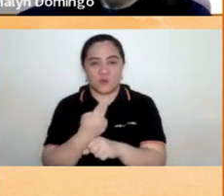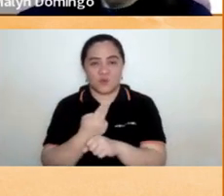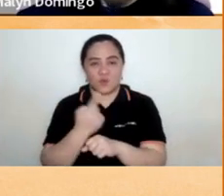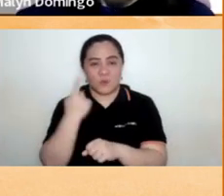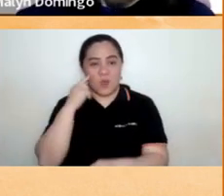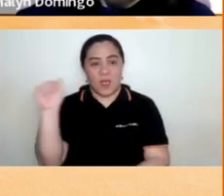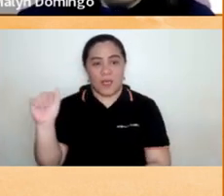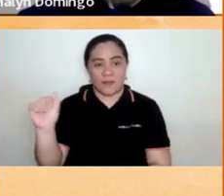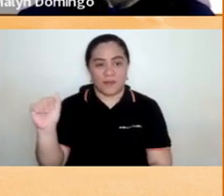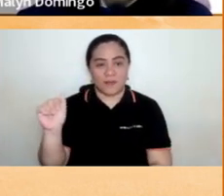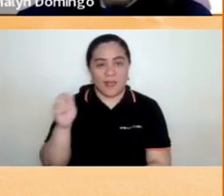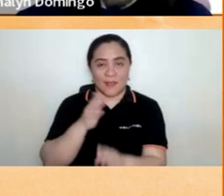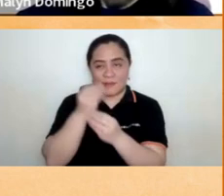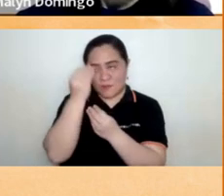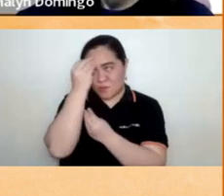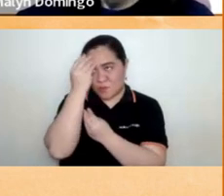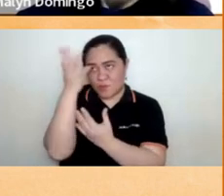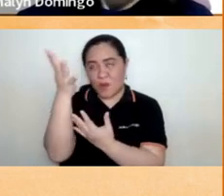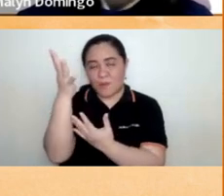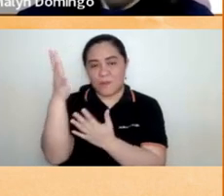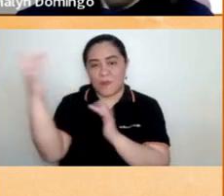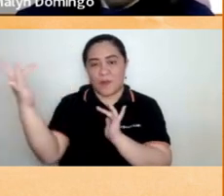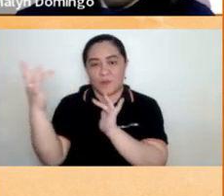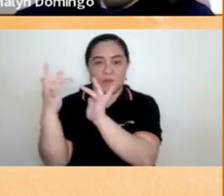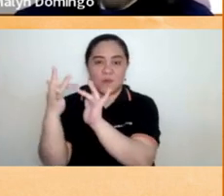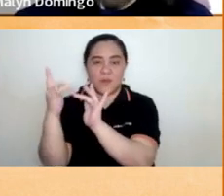that right this moment, it's safe.